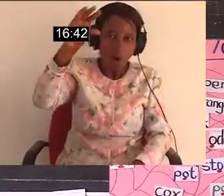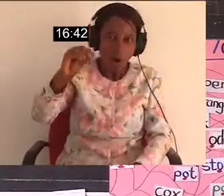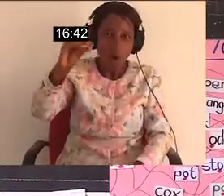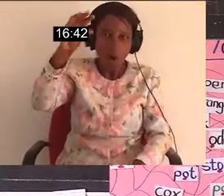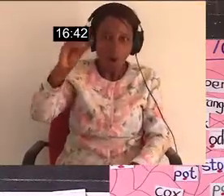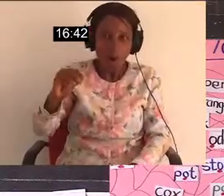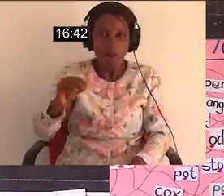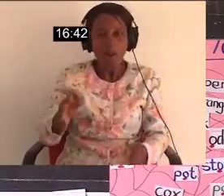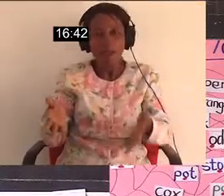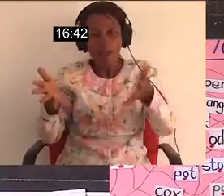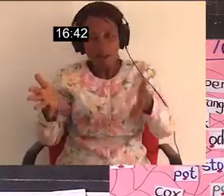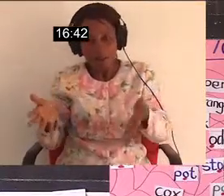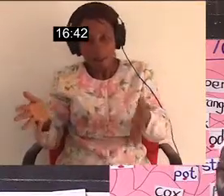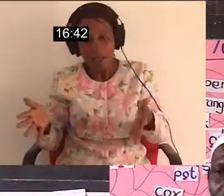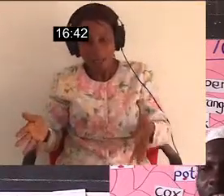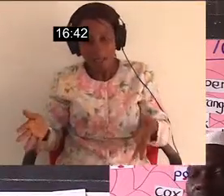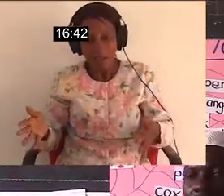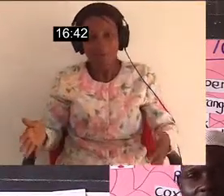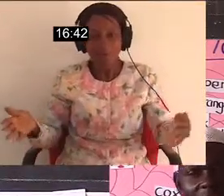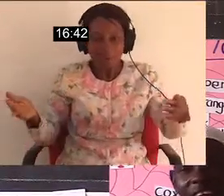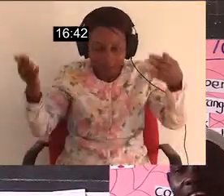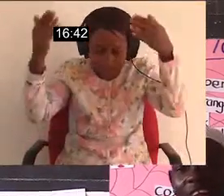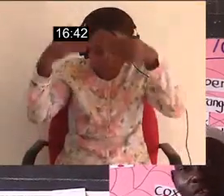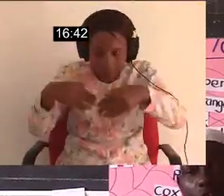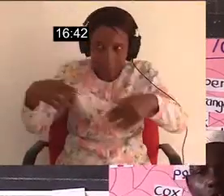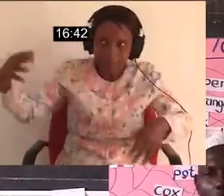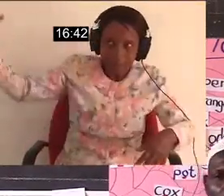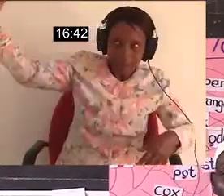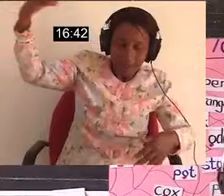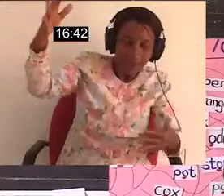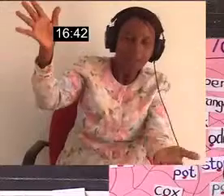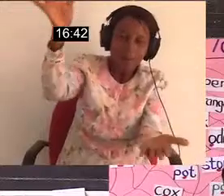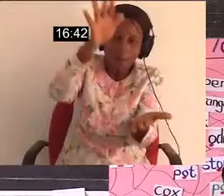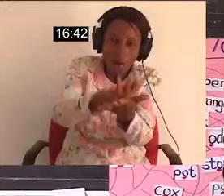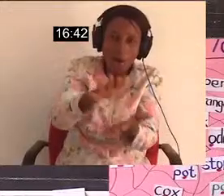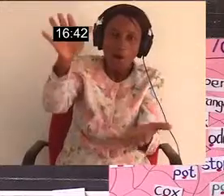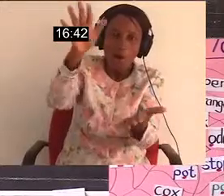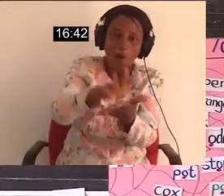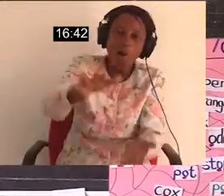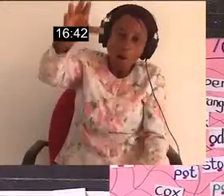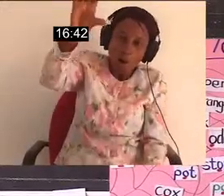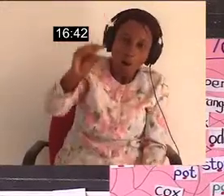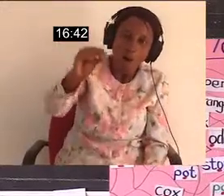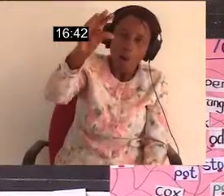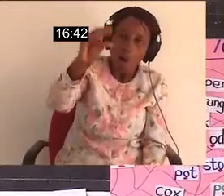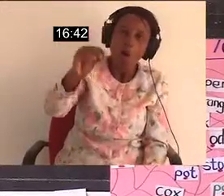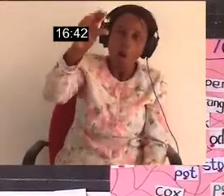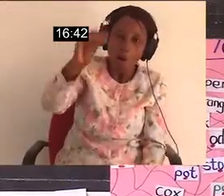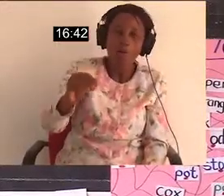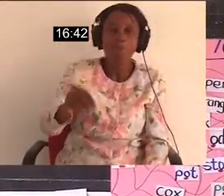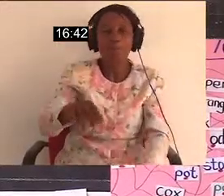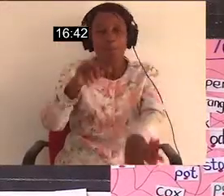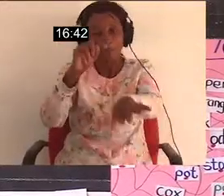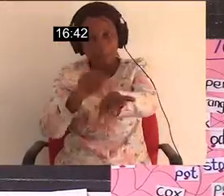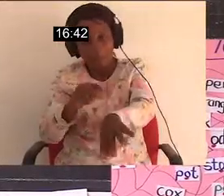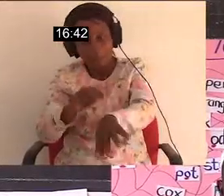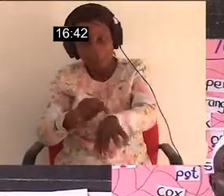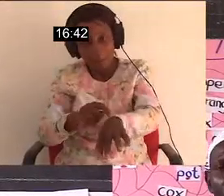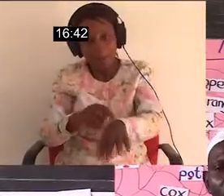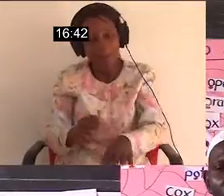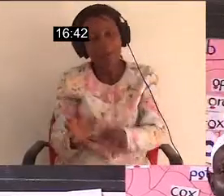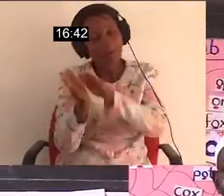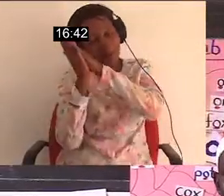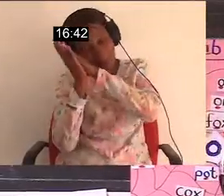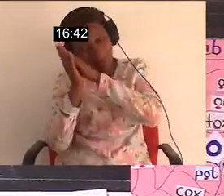oh, oh. Now it's dark, the lights go on. Oh, oh, oh, oh, oh. Time